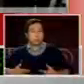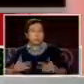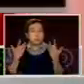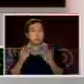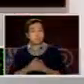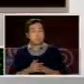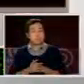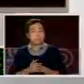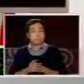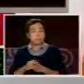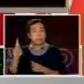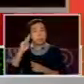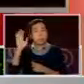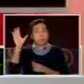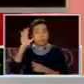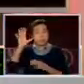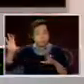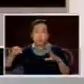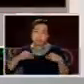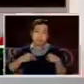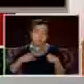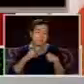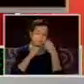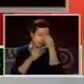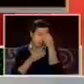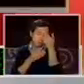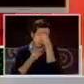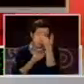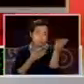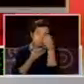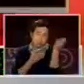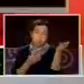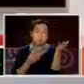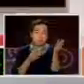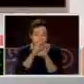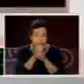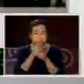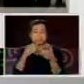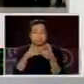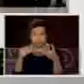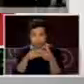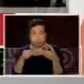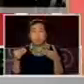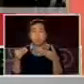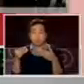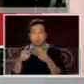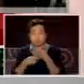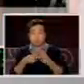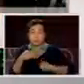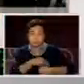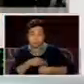The defendant admitted that he did not declare his dollar accounts and certain commingled peso accounts in his sal